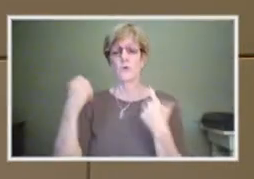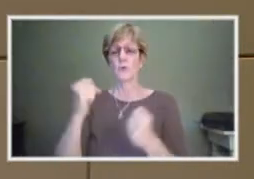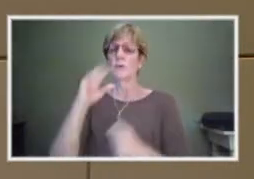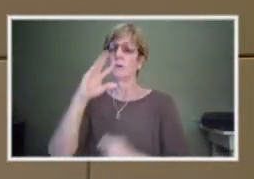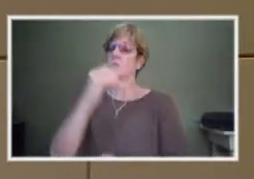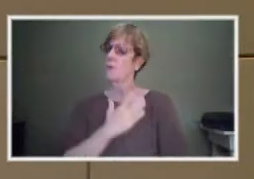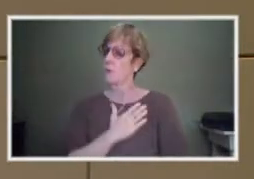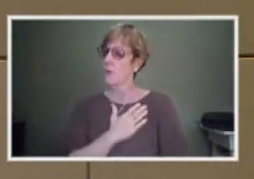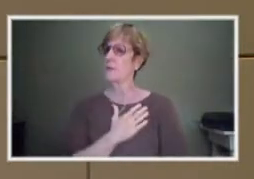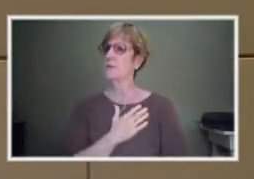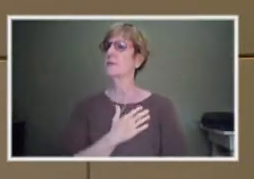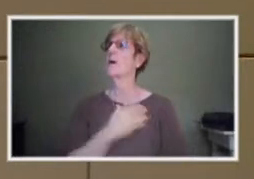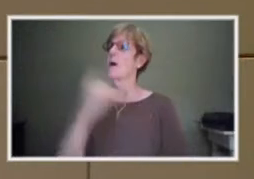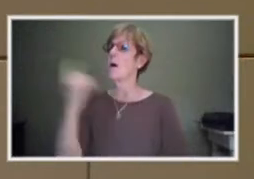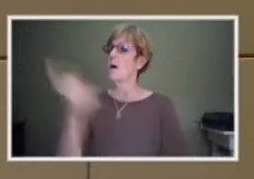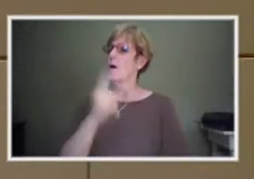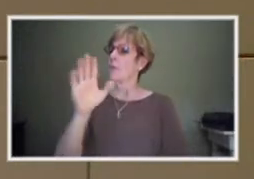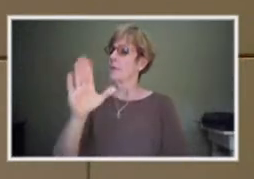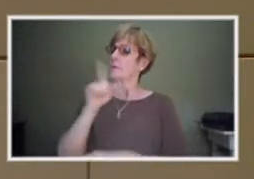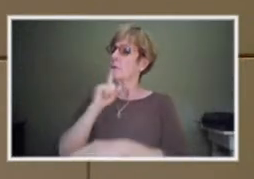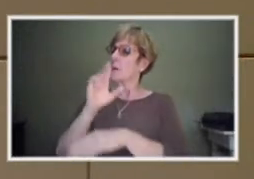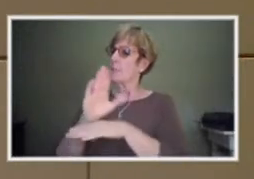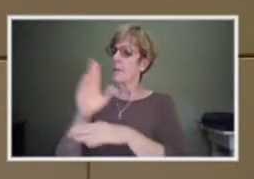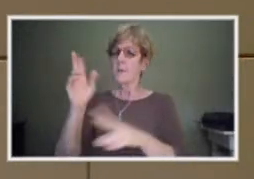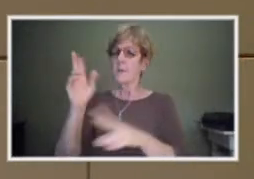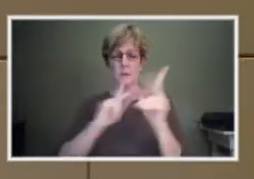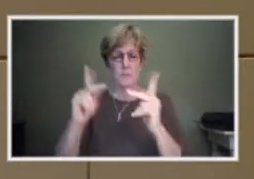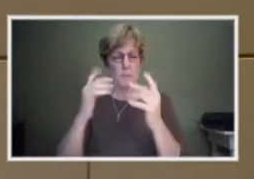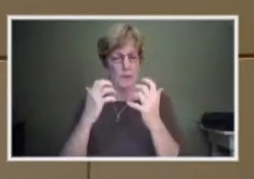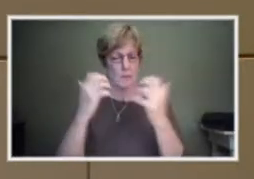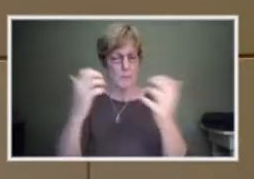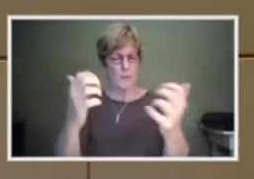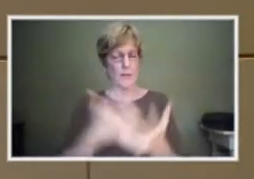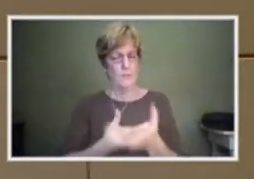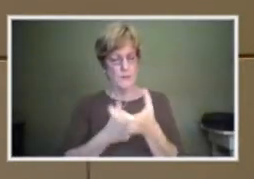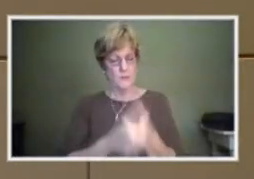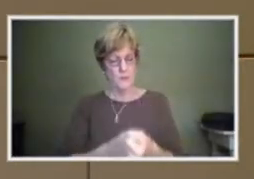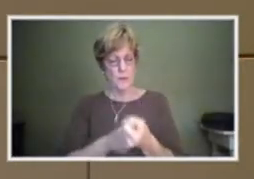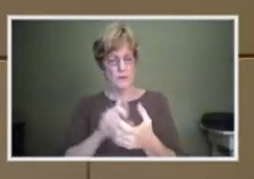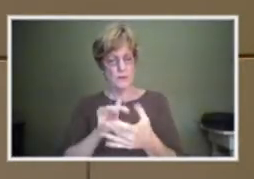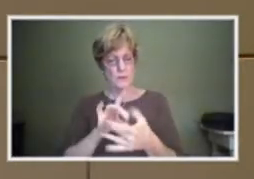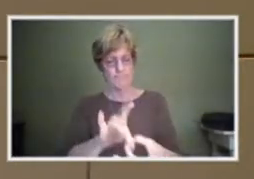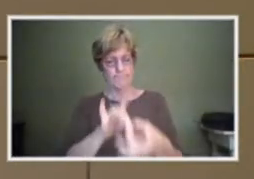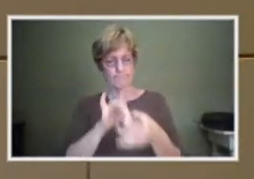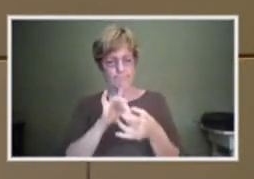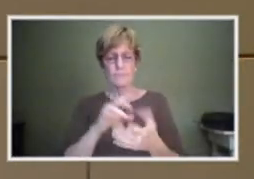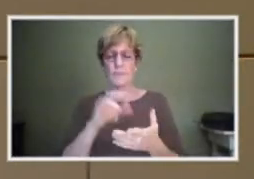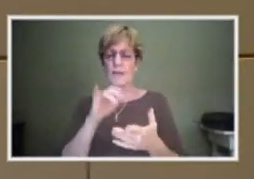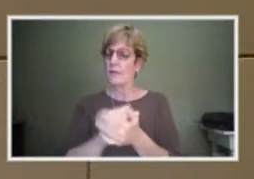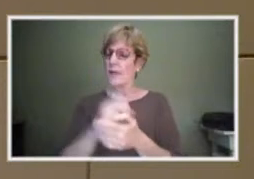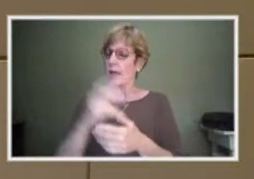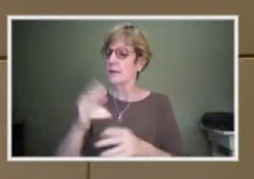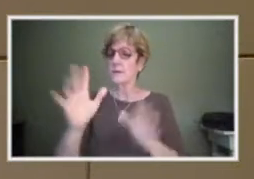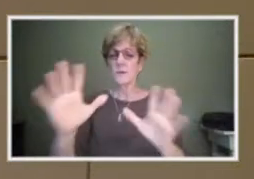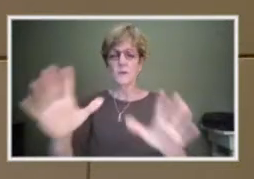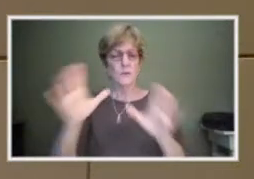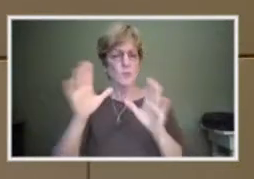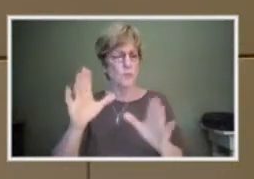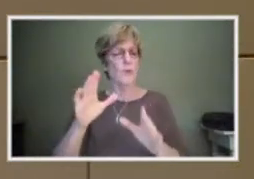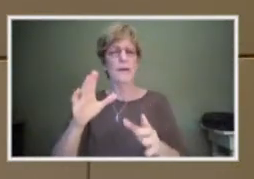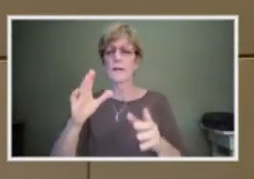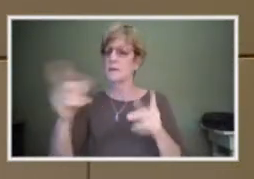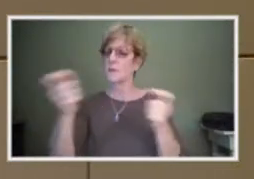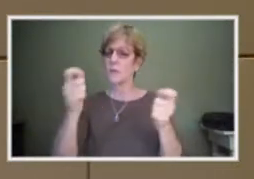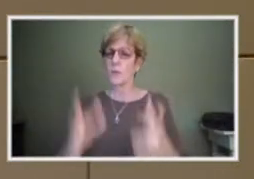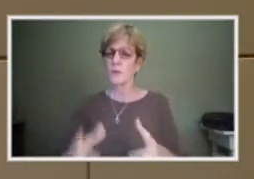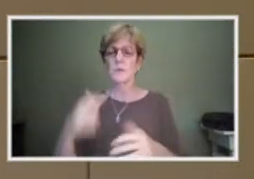never lost sight of her commitment to her people and the trust they placed in her. Her place as one of history's great monarchs is assured, and we should